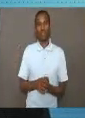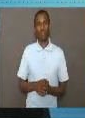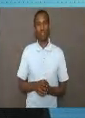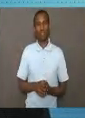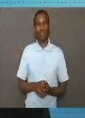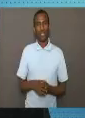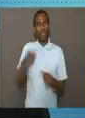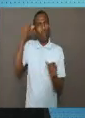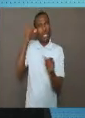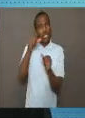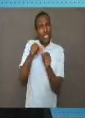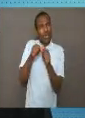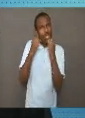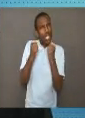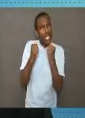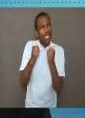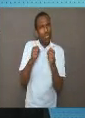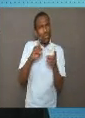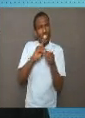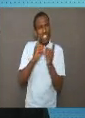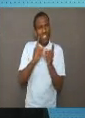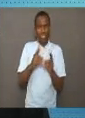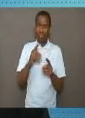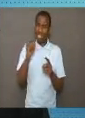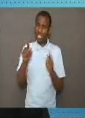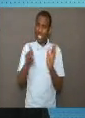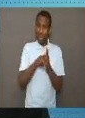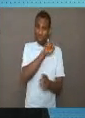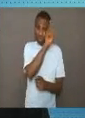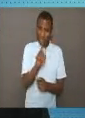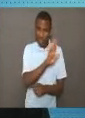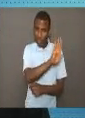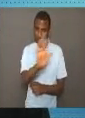you recall the definition of this law?